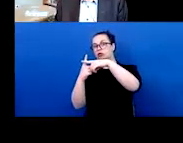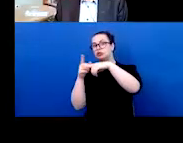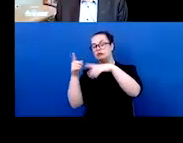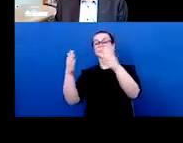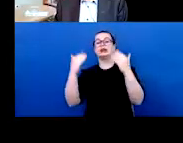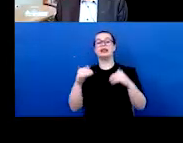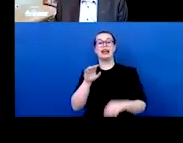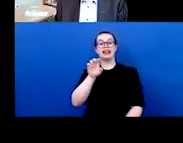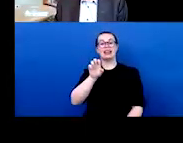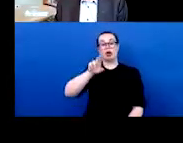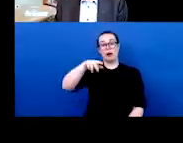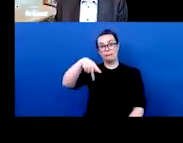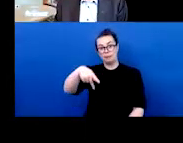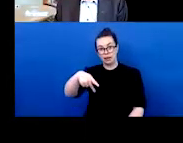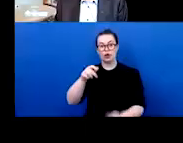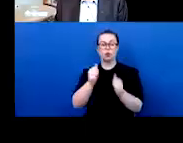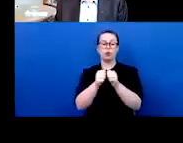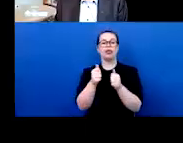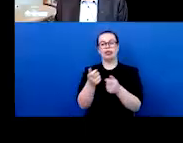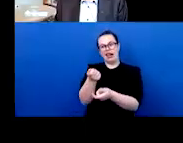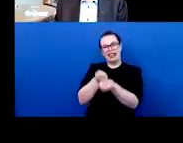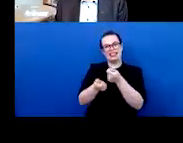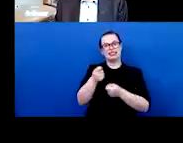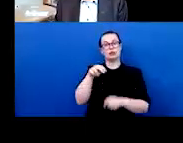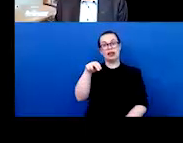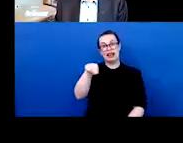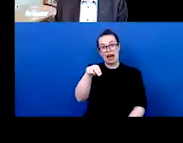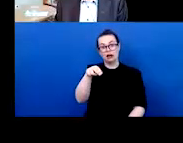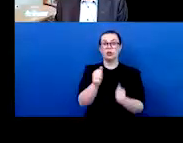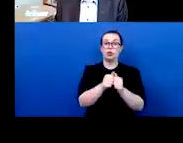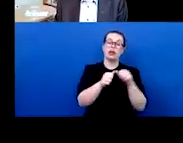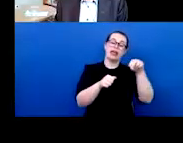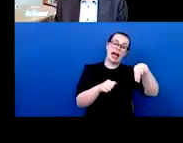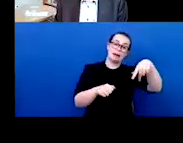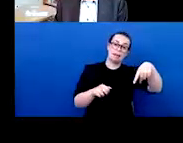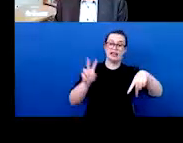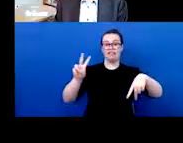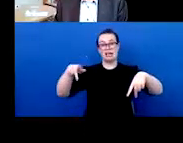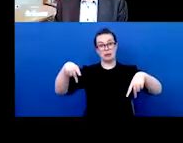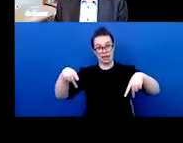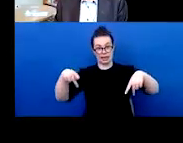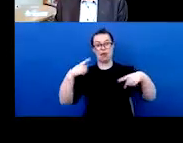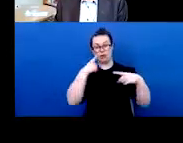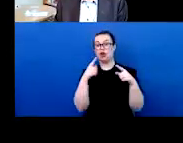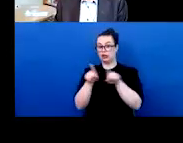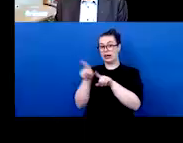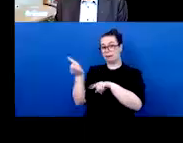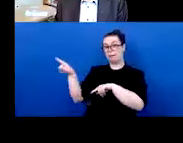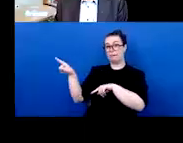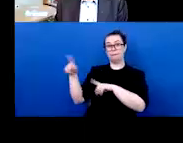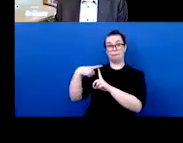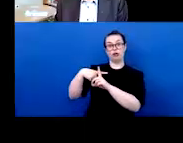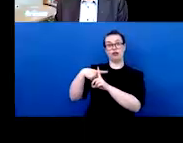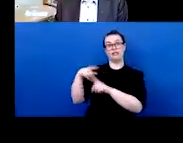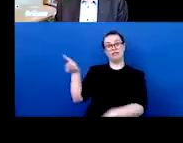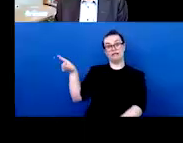ERPs elicited by nouns across VPs and NPs. And we observed, again, a positive effect with a frontal